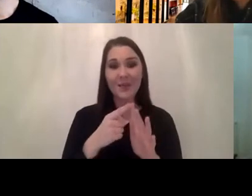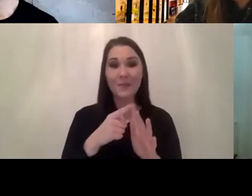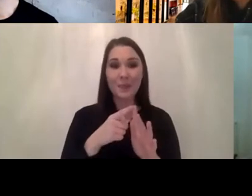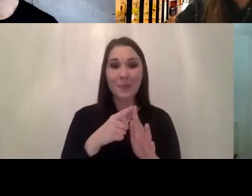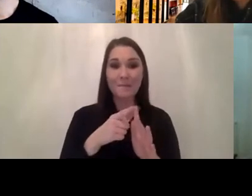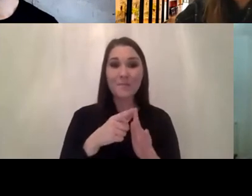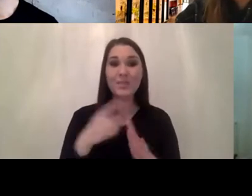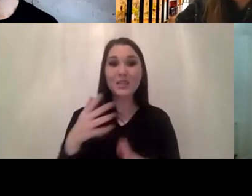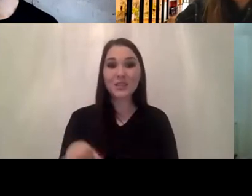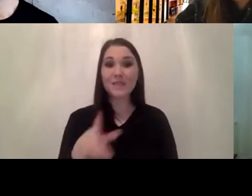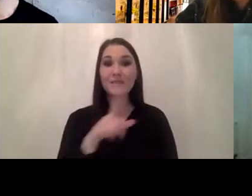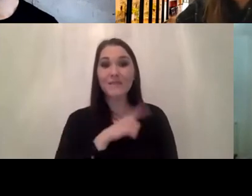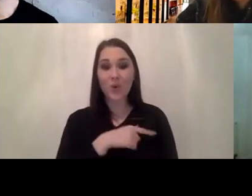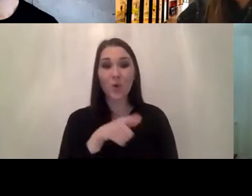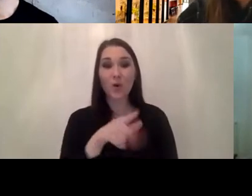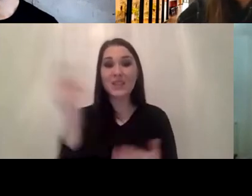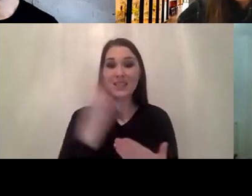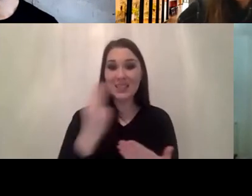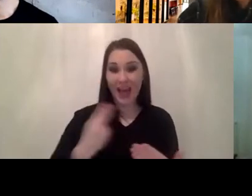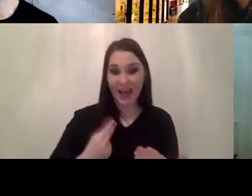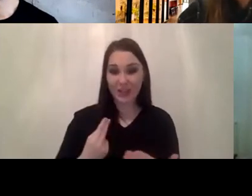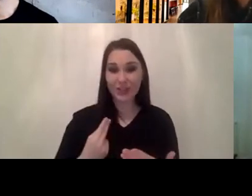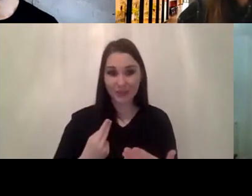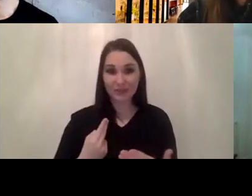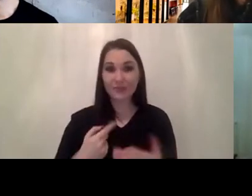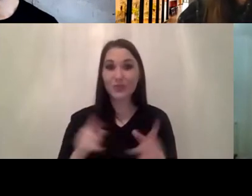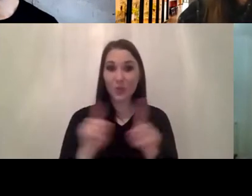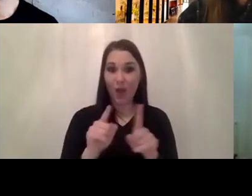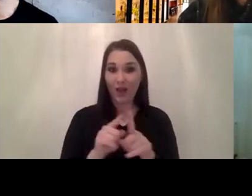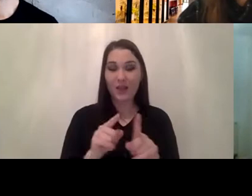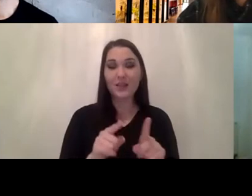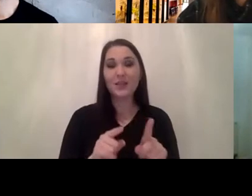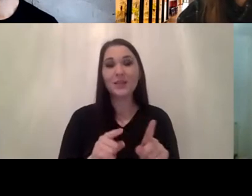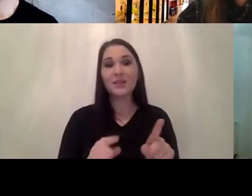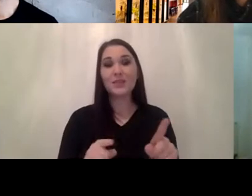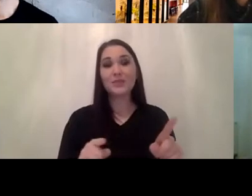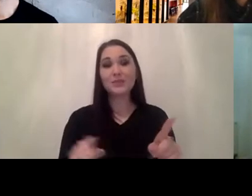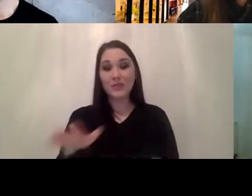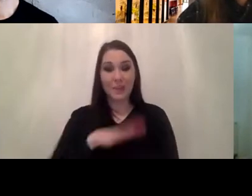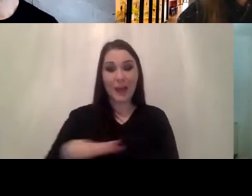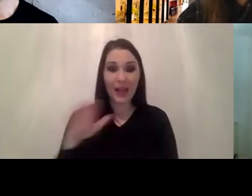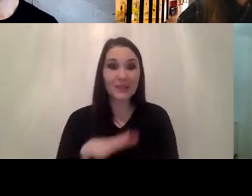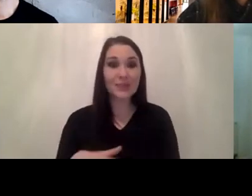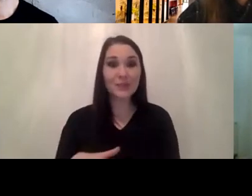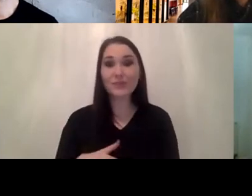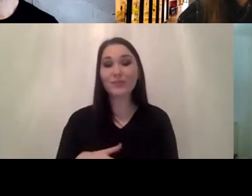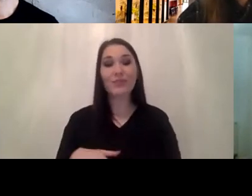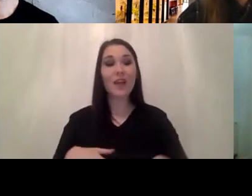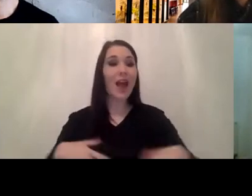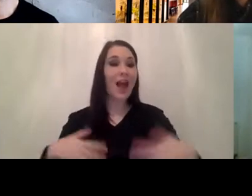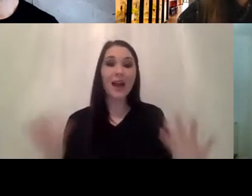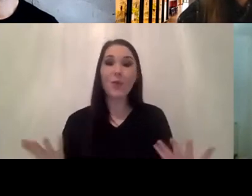it's for designers by designers, they're designers as well. And it's a place where anybody can go as a